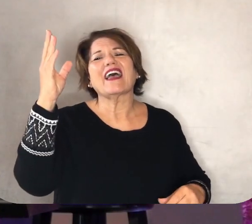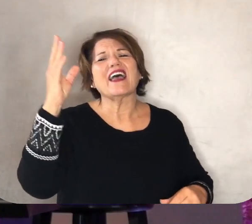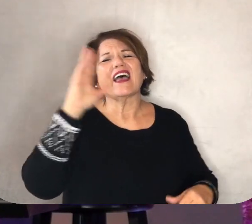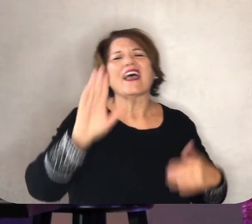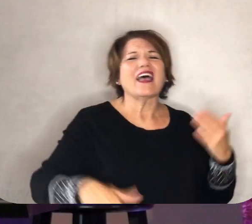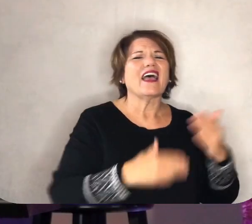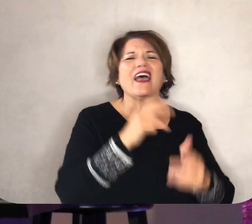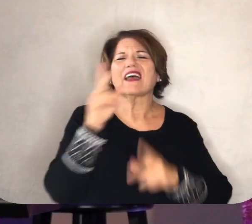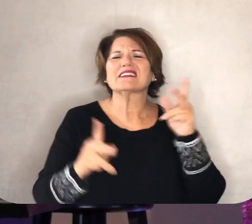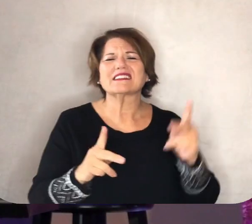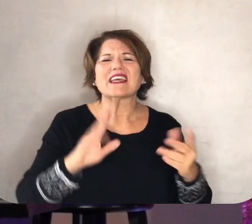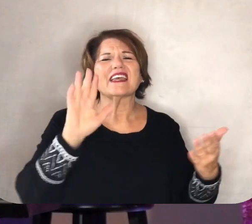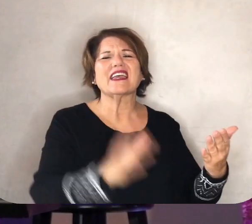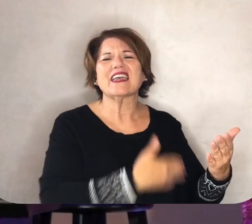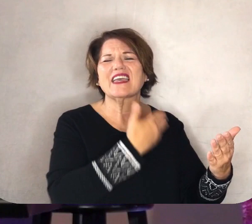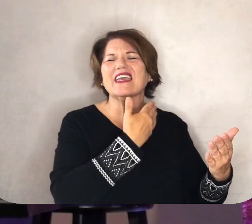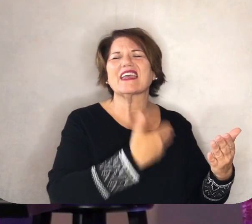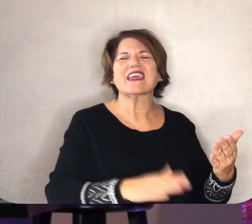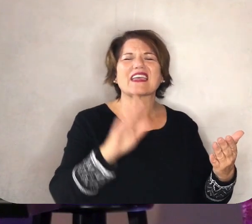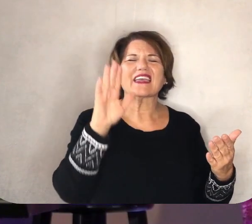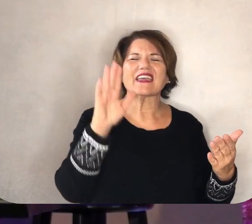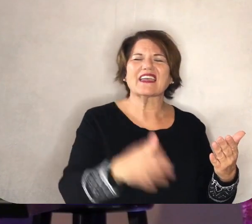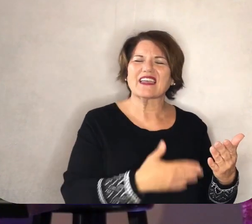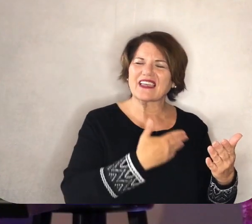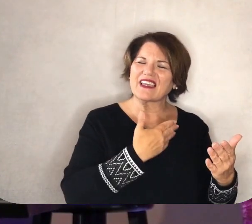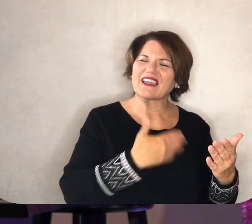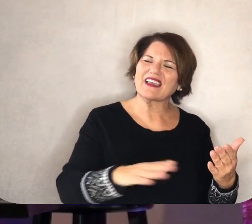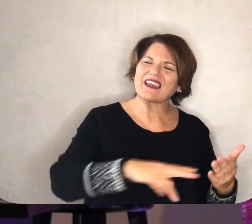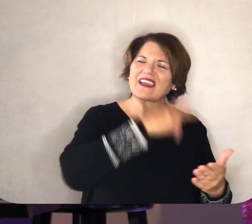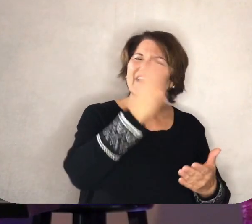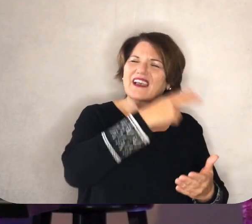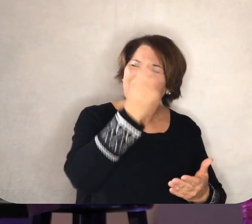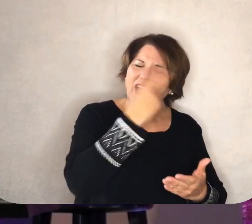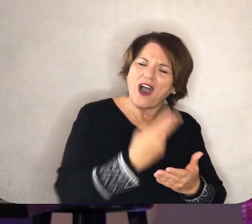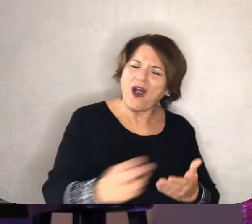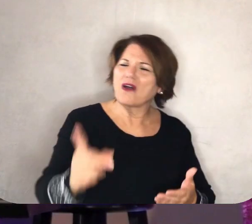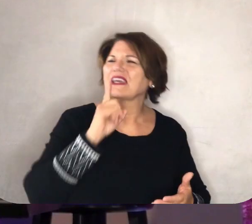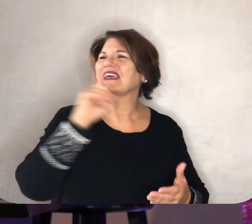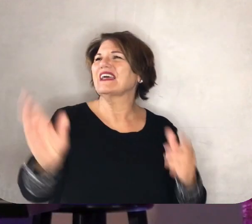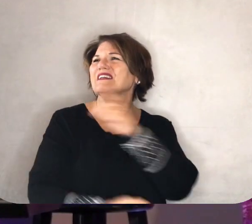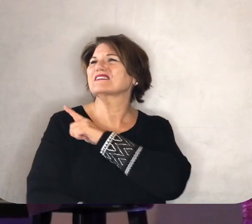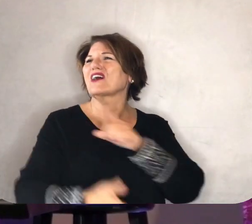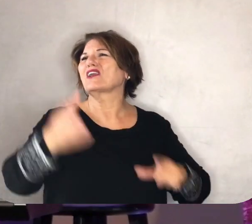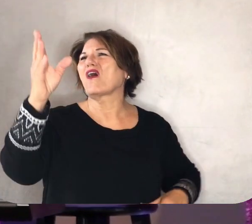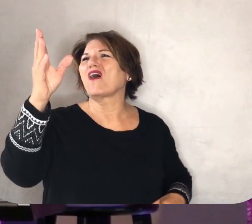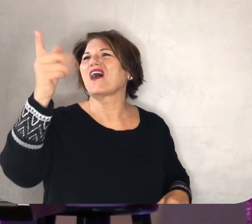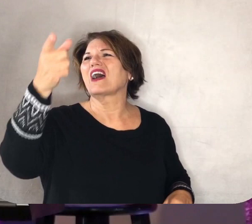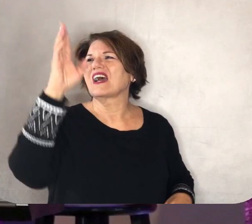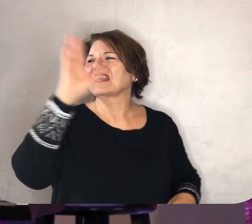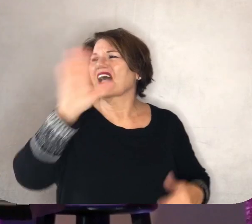sing. Everyone sing. Holy is the